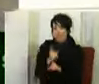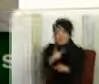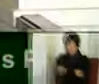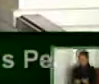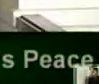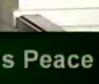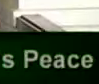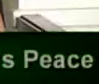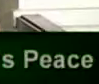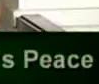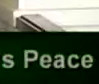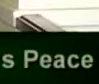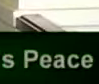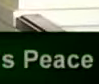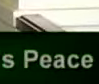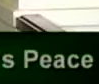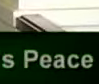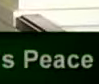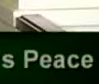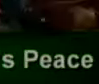this morning. God bless you.